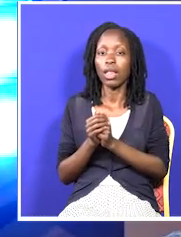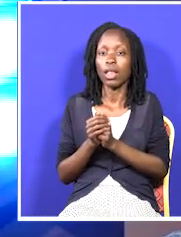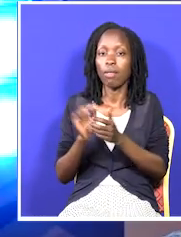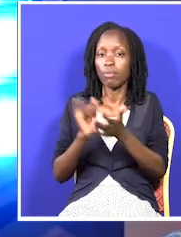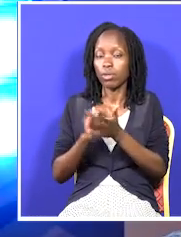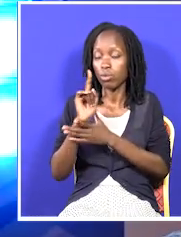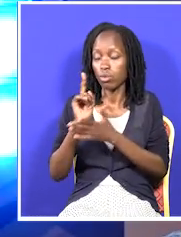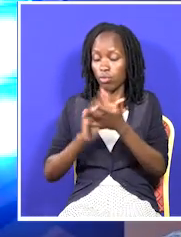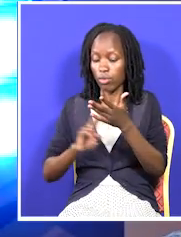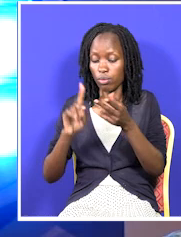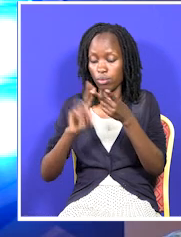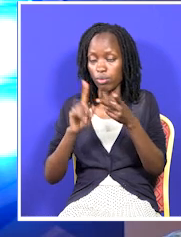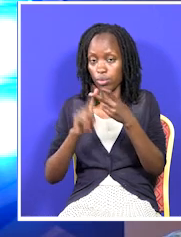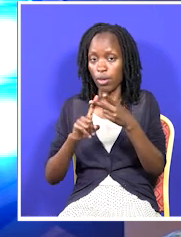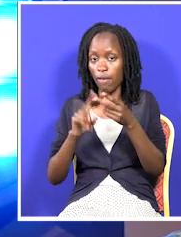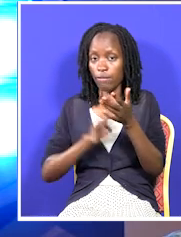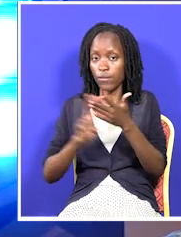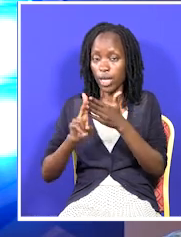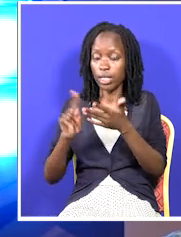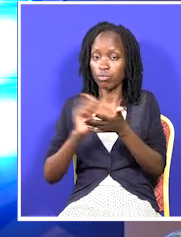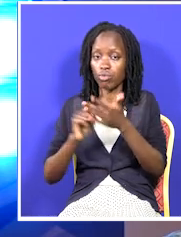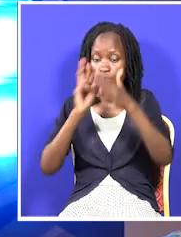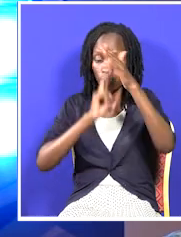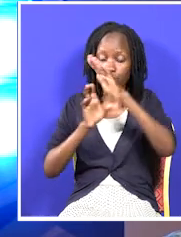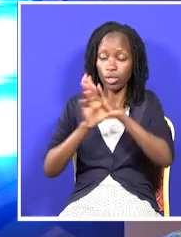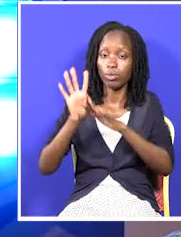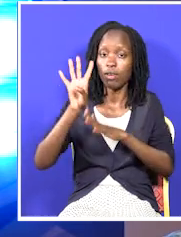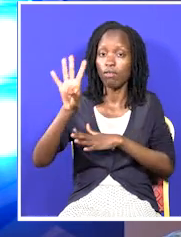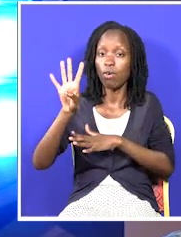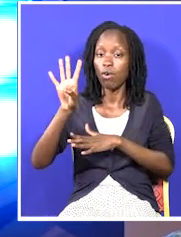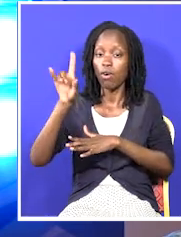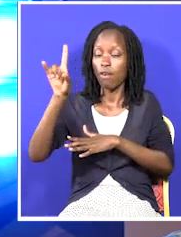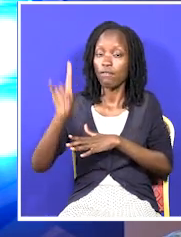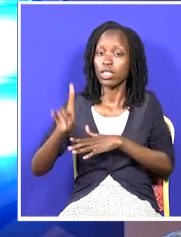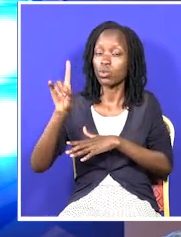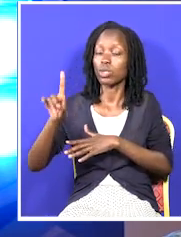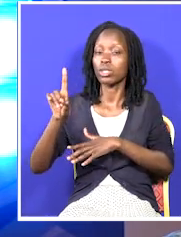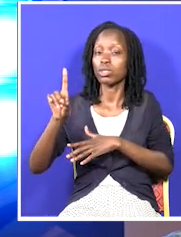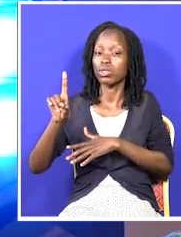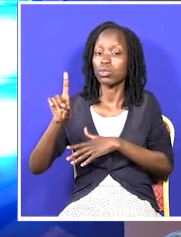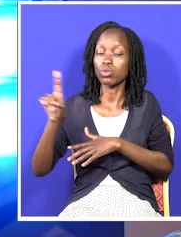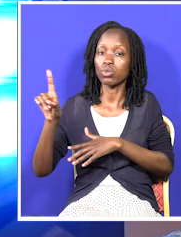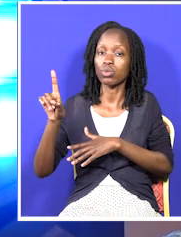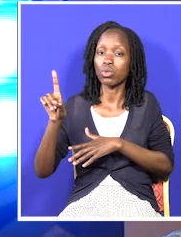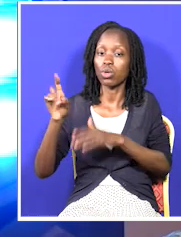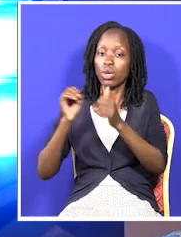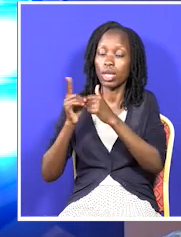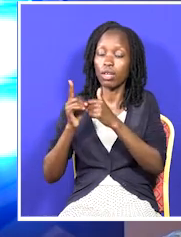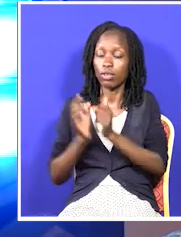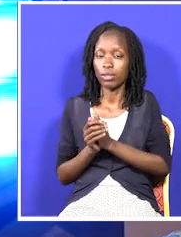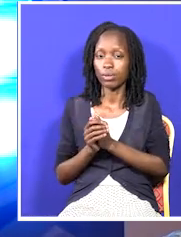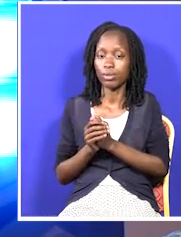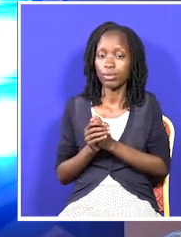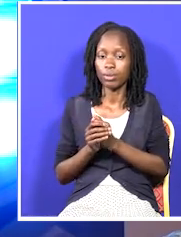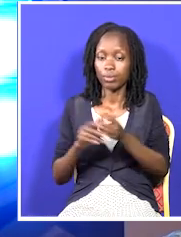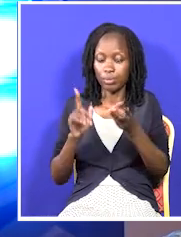is one of the scriptures. The second one you can also write is Revelation chapter 4, verses 1 to 11.